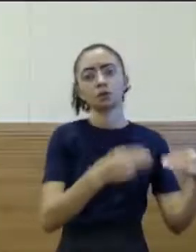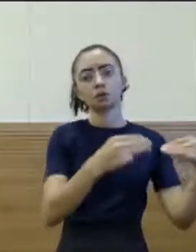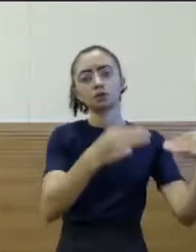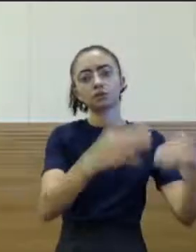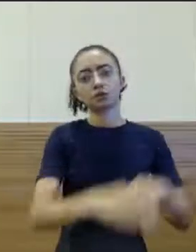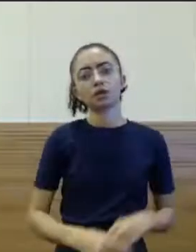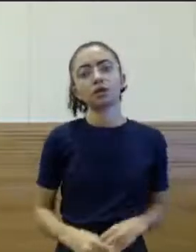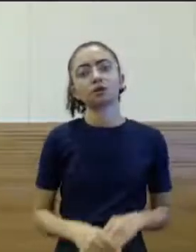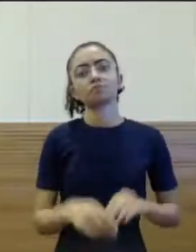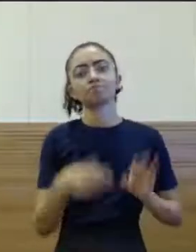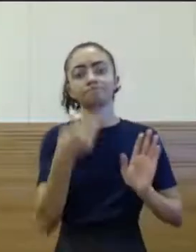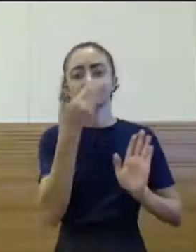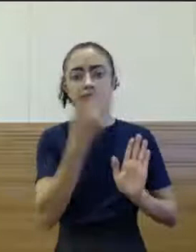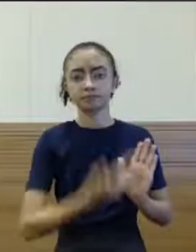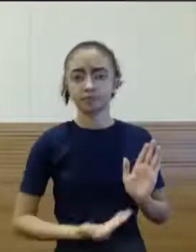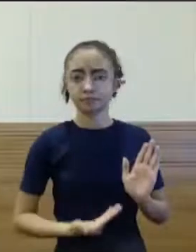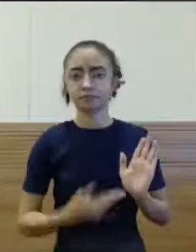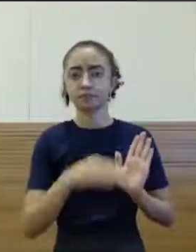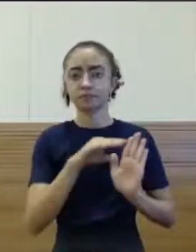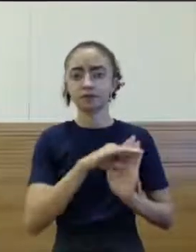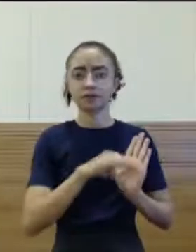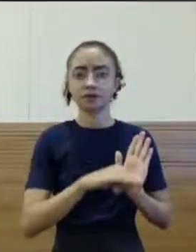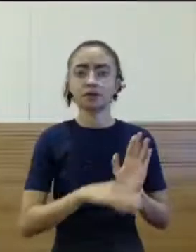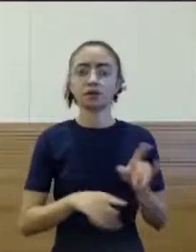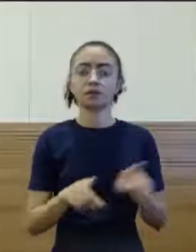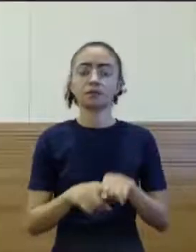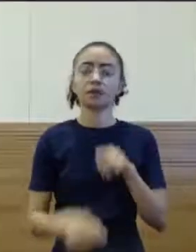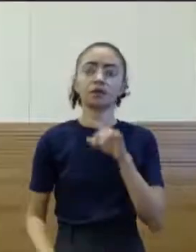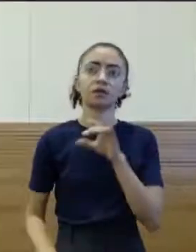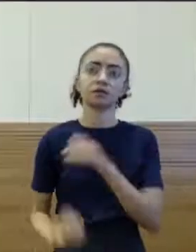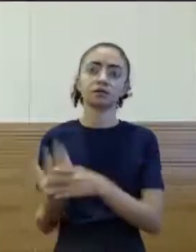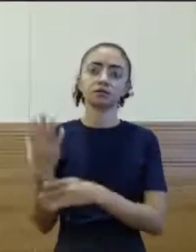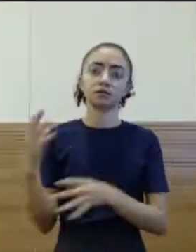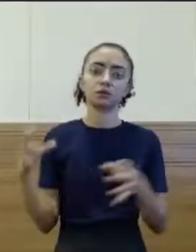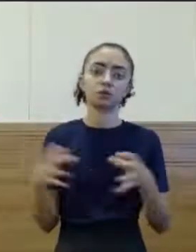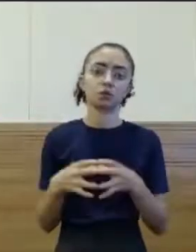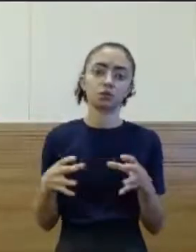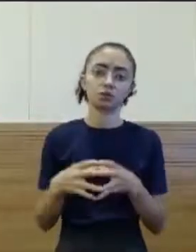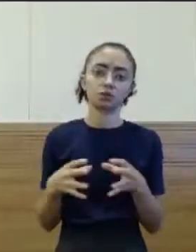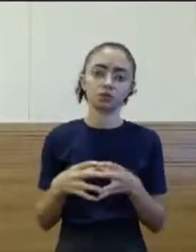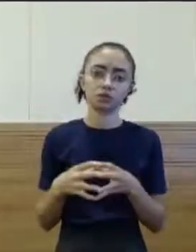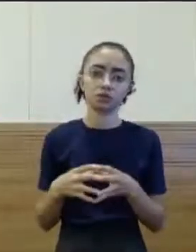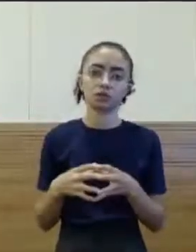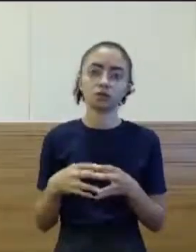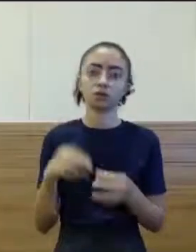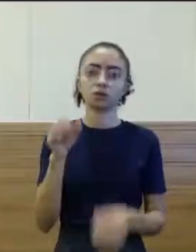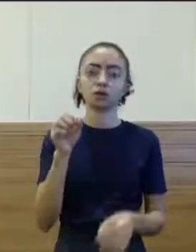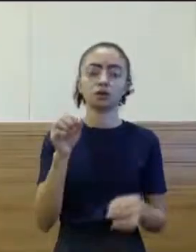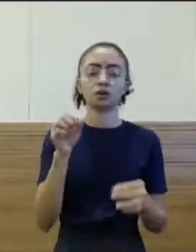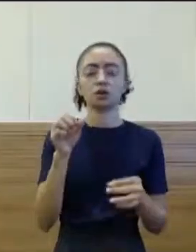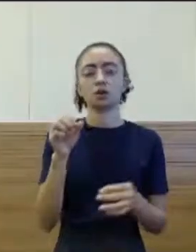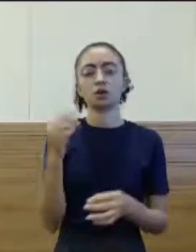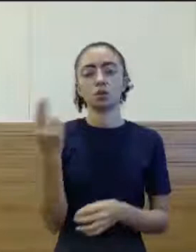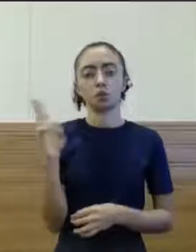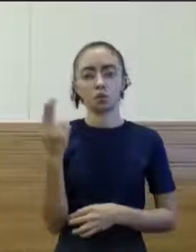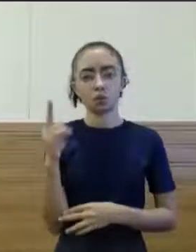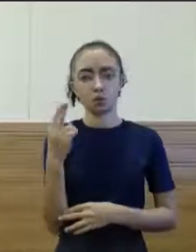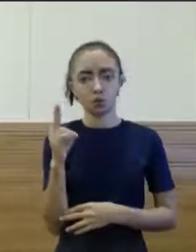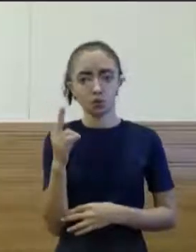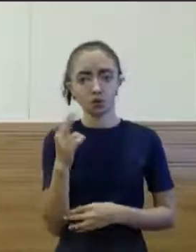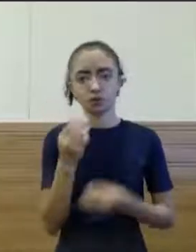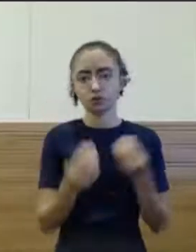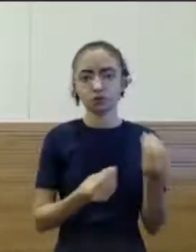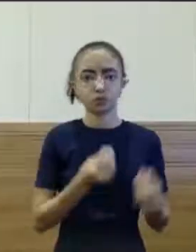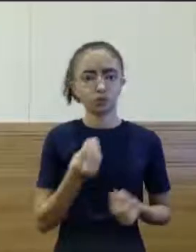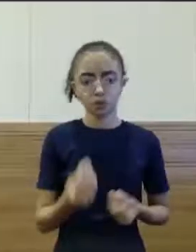tools, which is the creation of a national council that coordinates the policies to fight